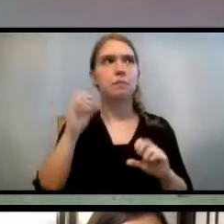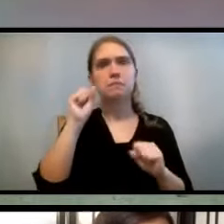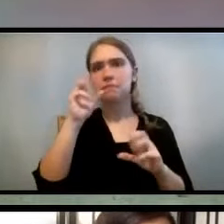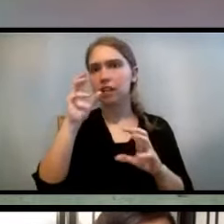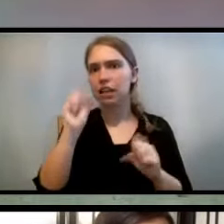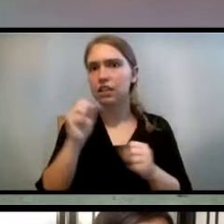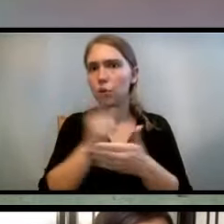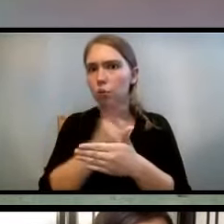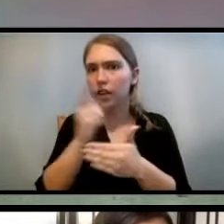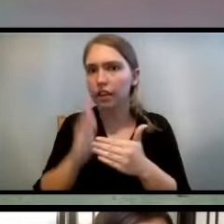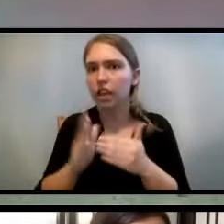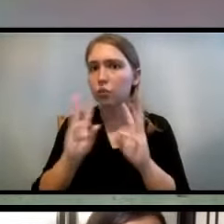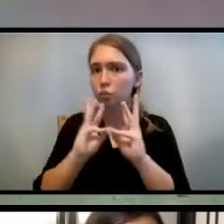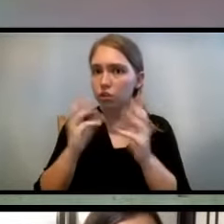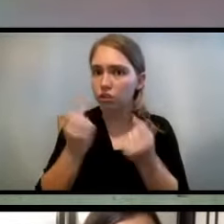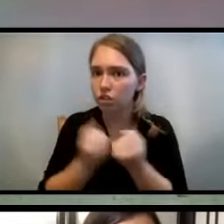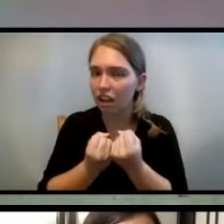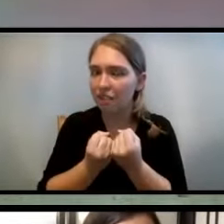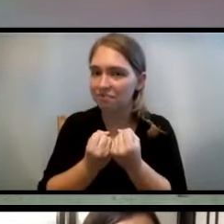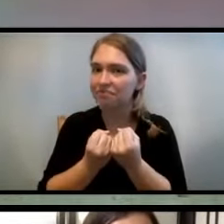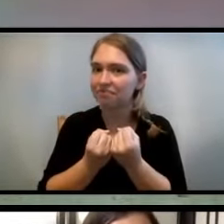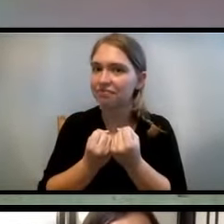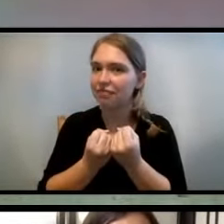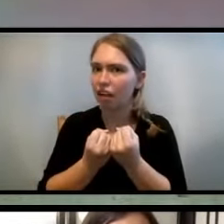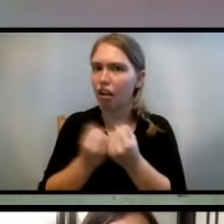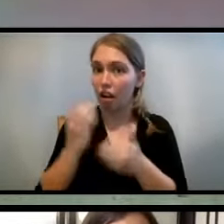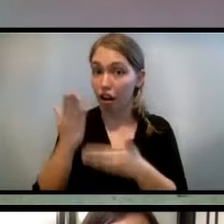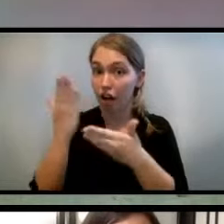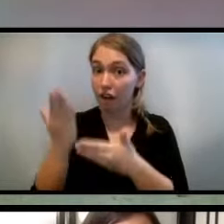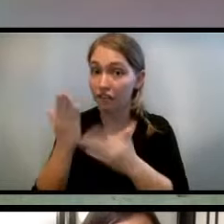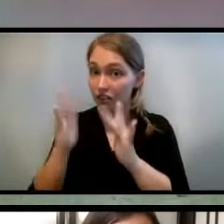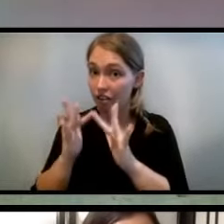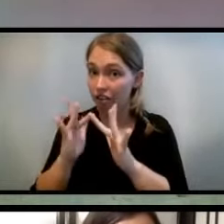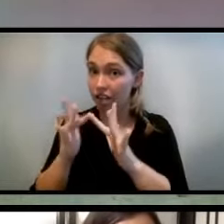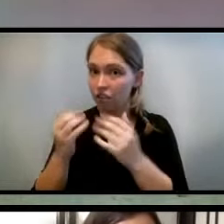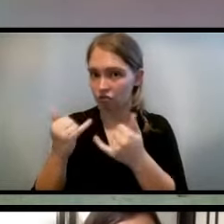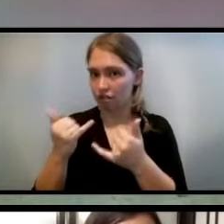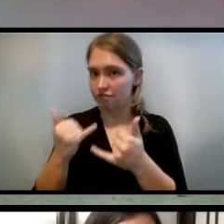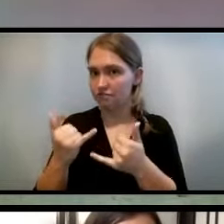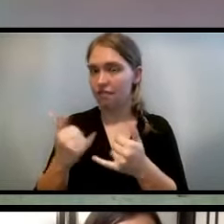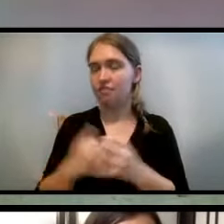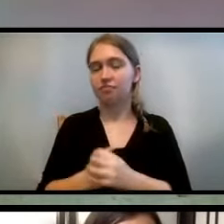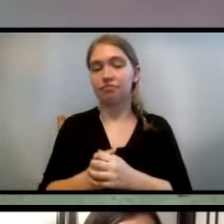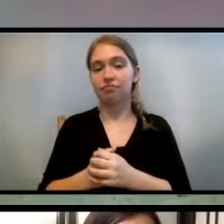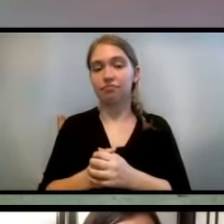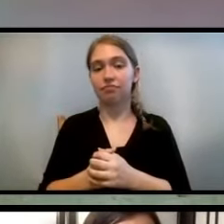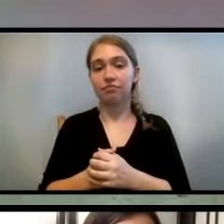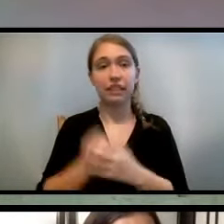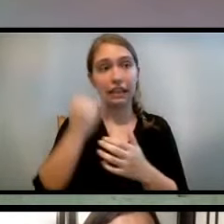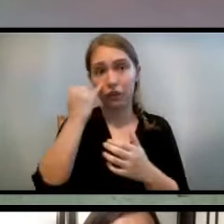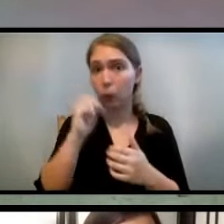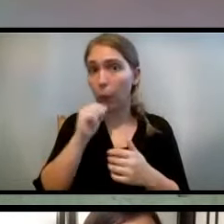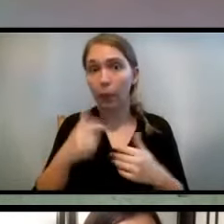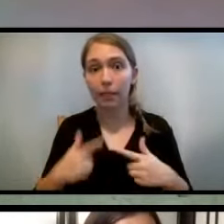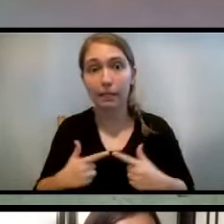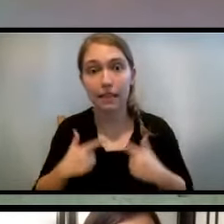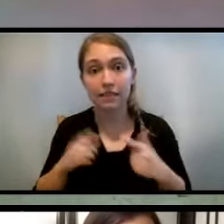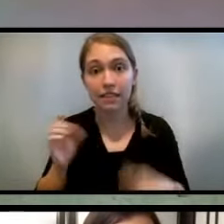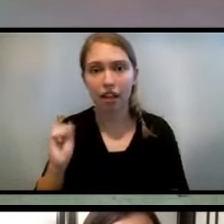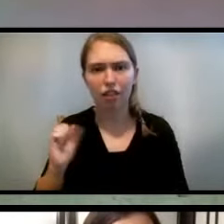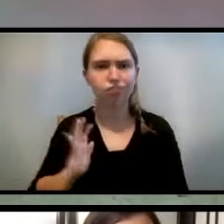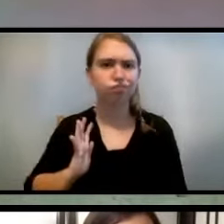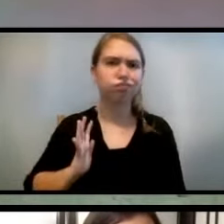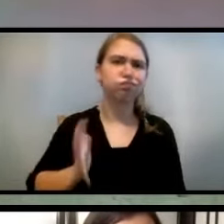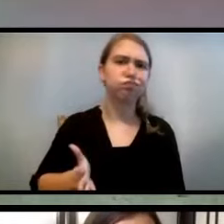workshops. Many are being offered online now, which, so you can, even if you don't live in Seattle, you've got so